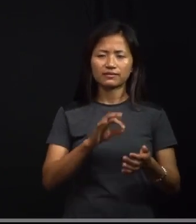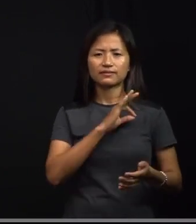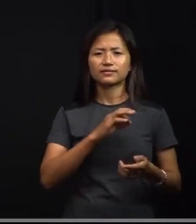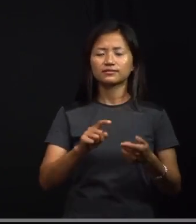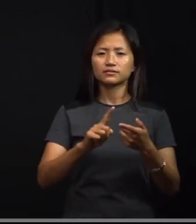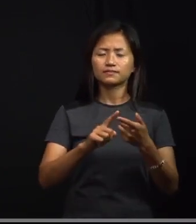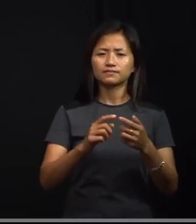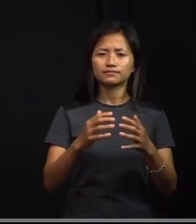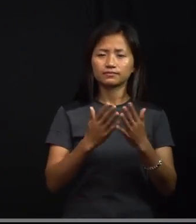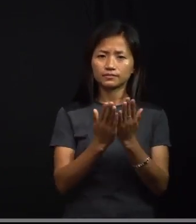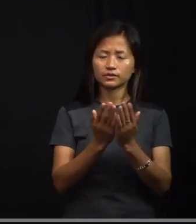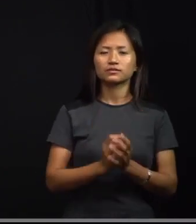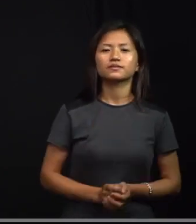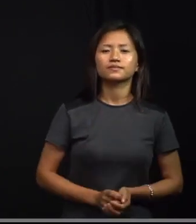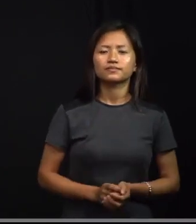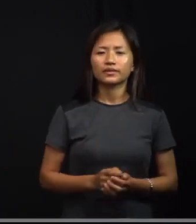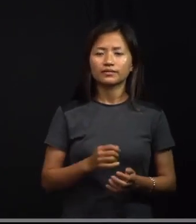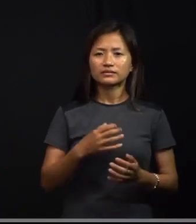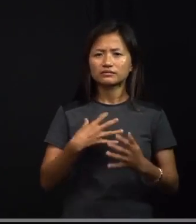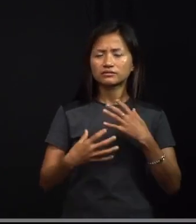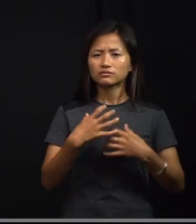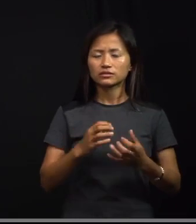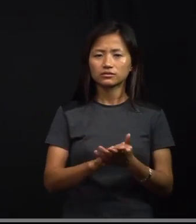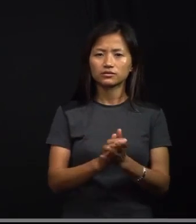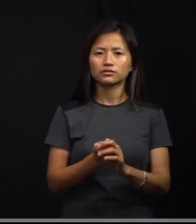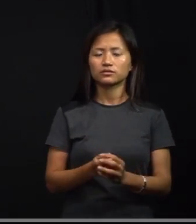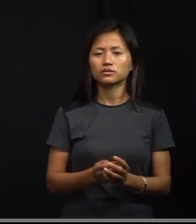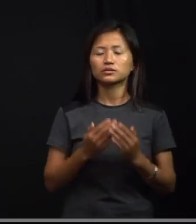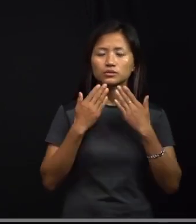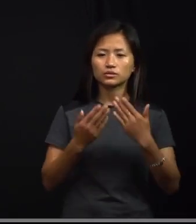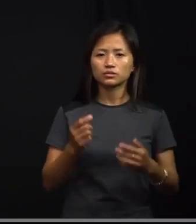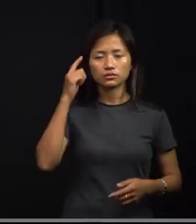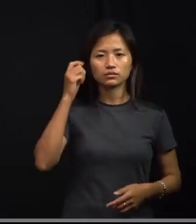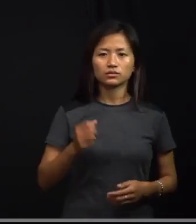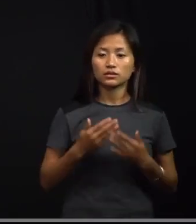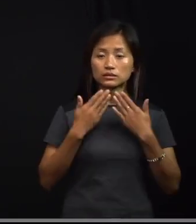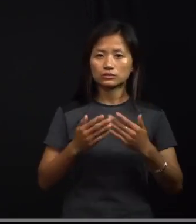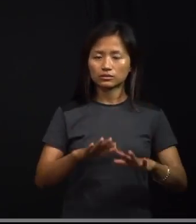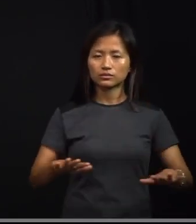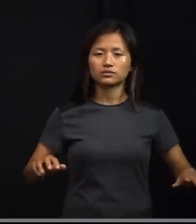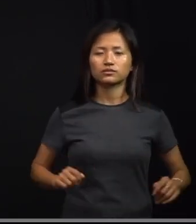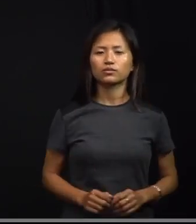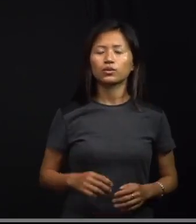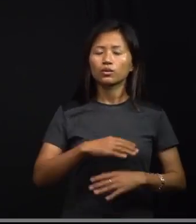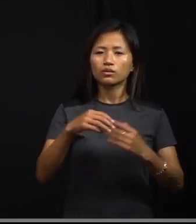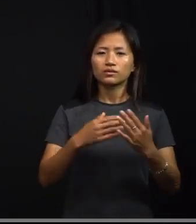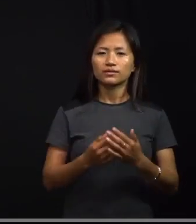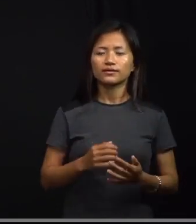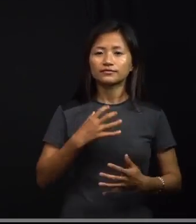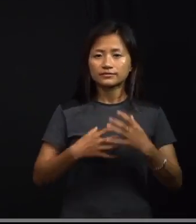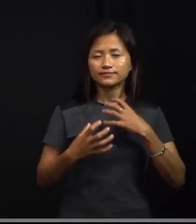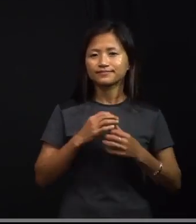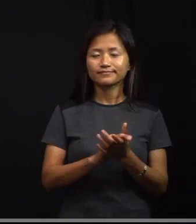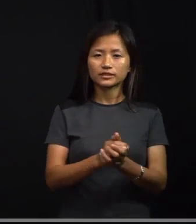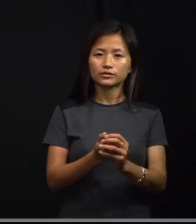right? So interest also differs from student to student, right? But we all have an interest, we know that, right? So that